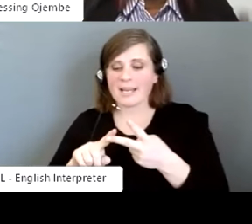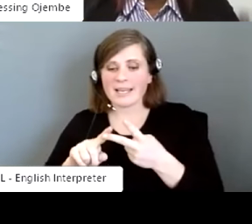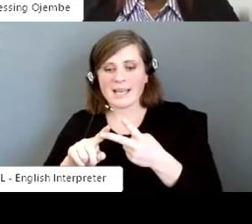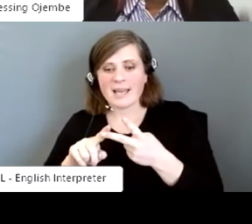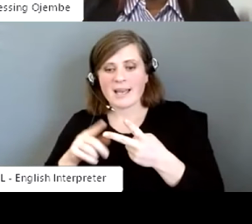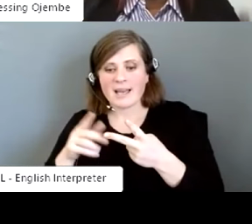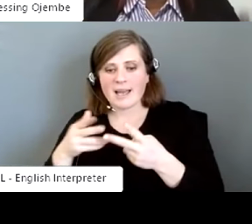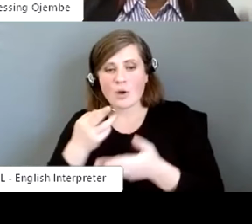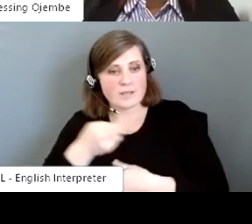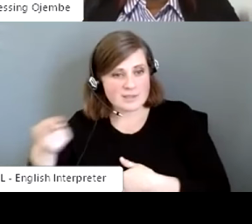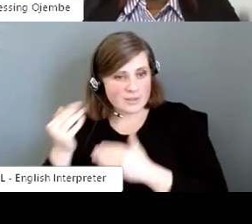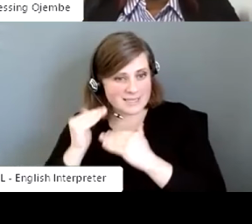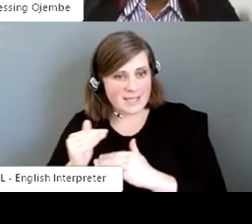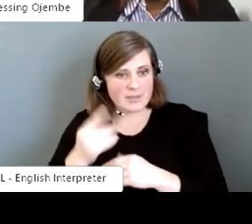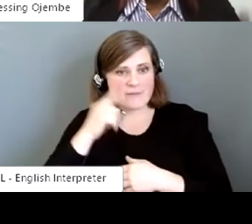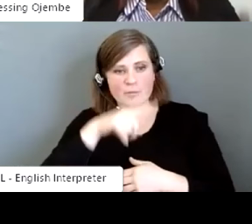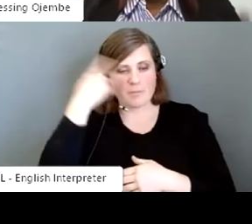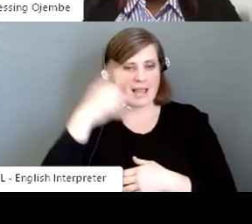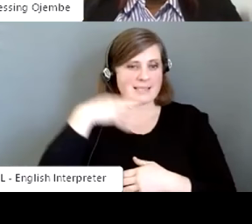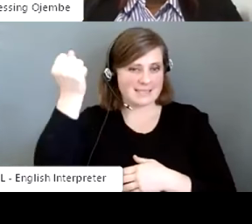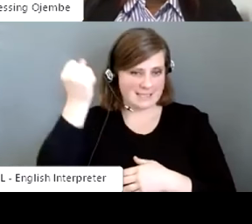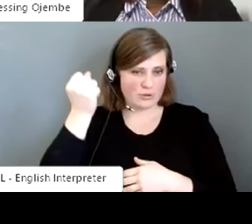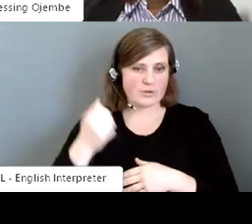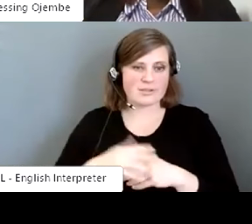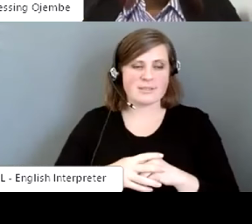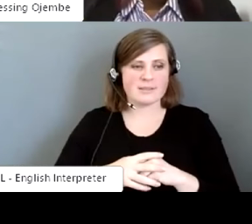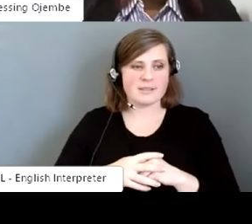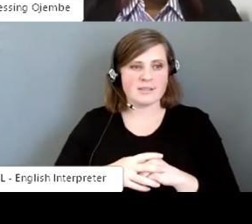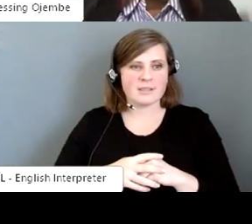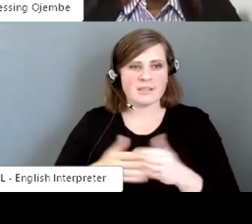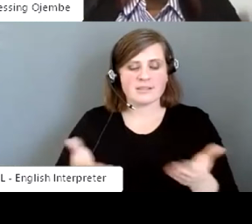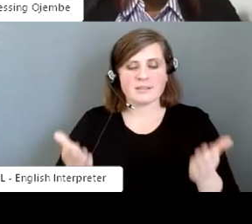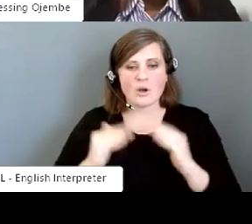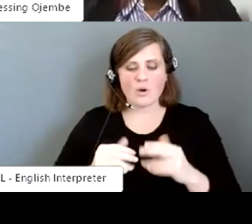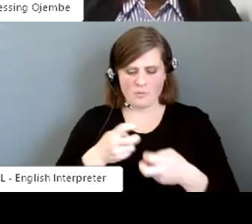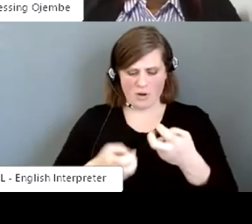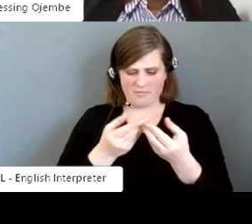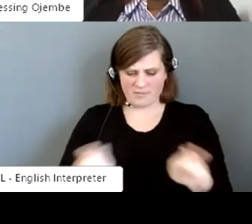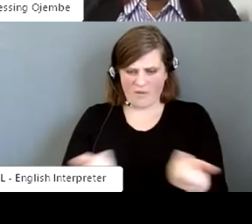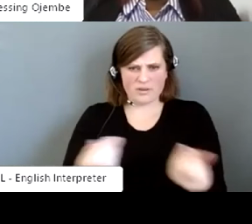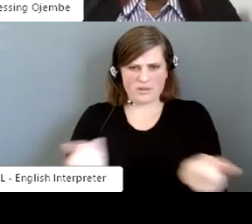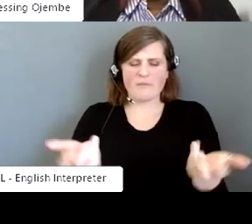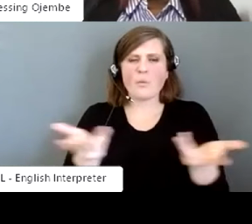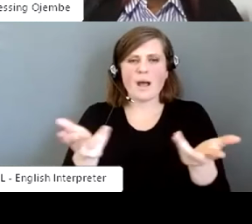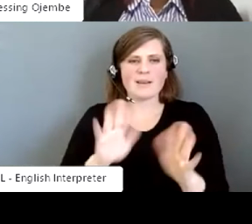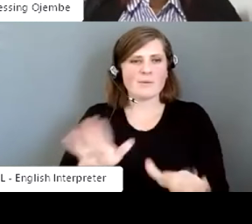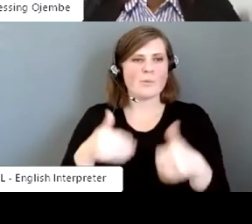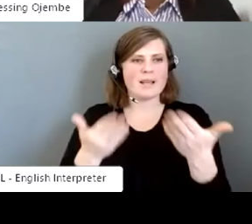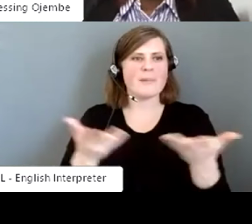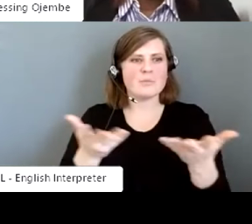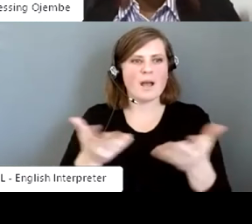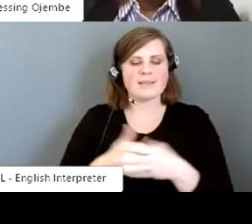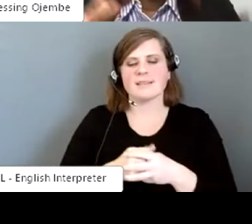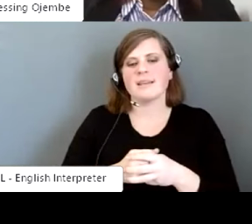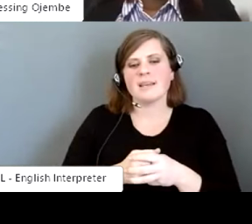available resources for Black seniors. So then what is the solution? What do we recommend? We know we might not have